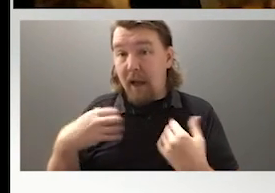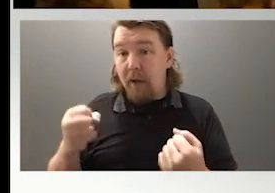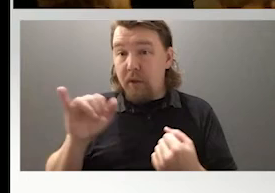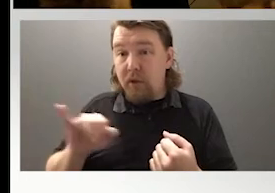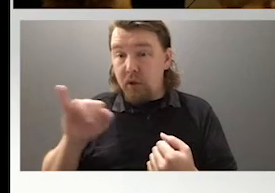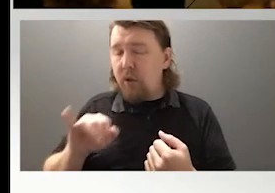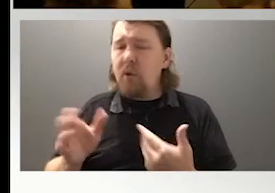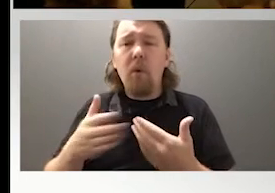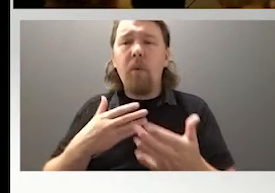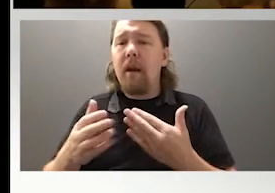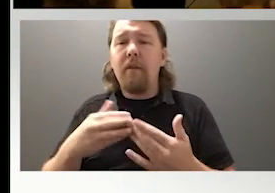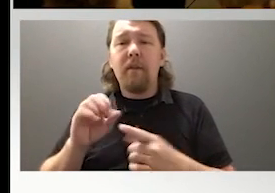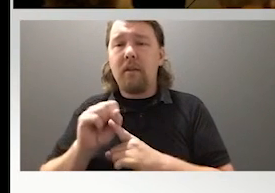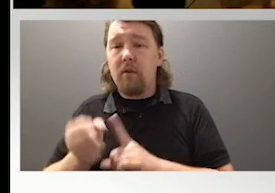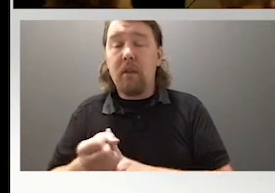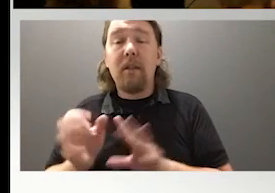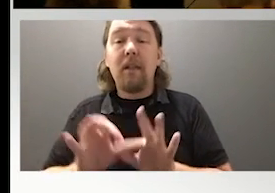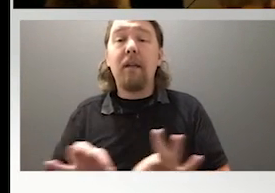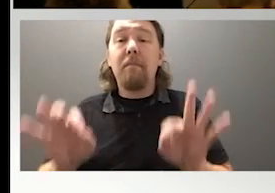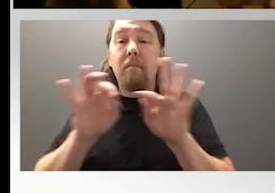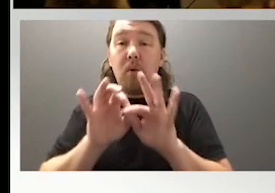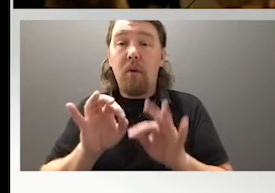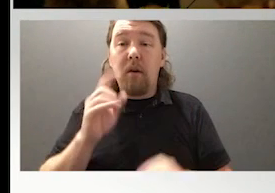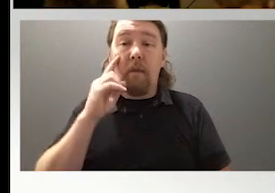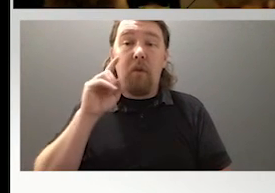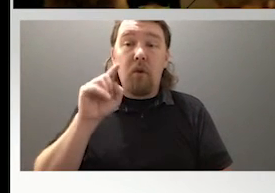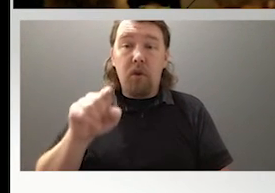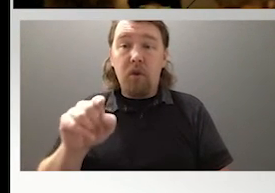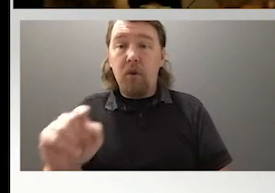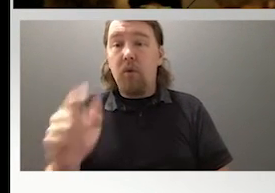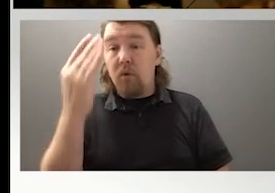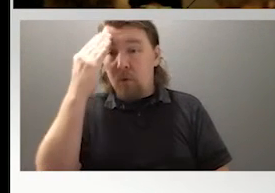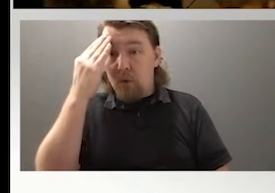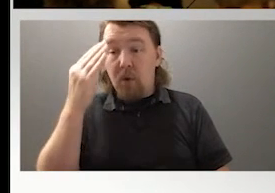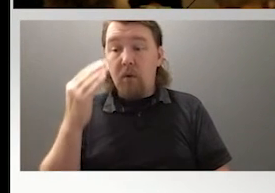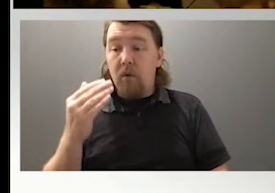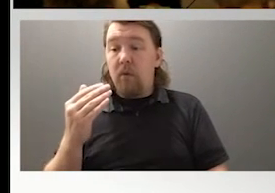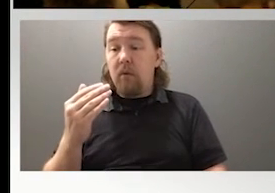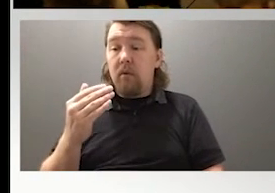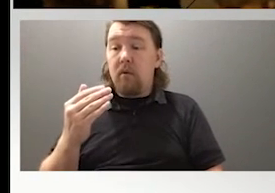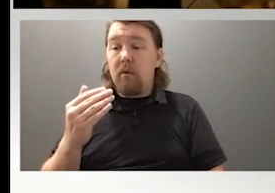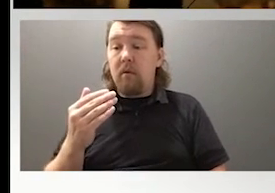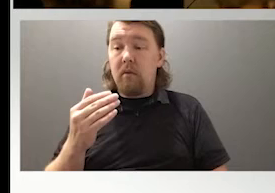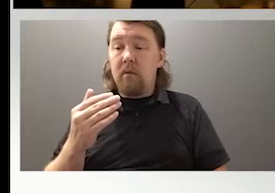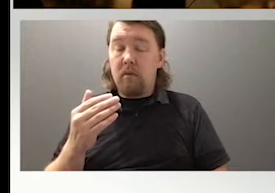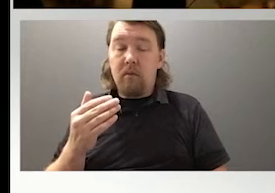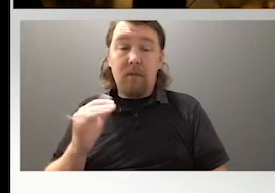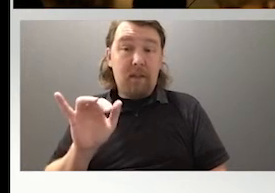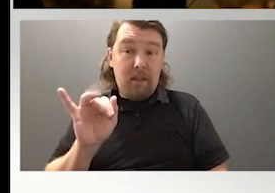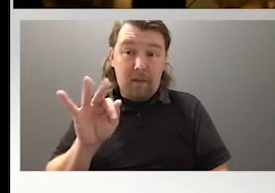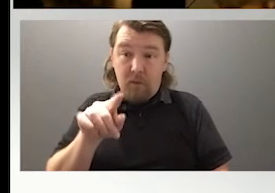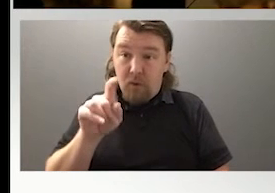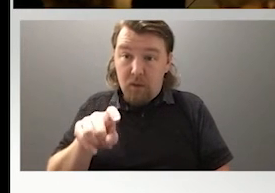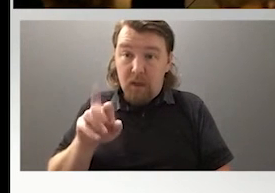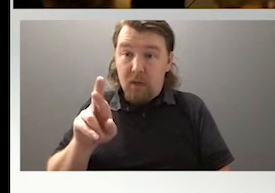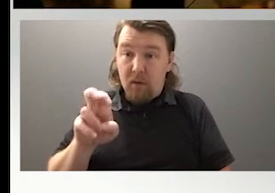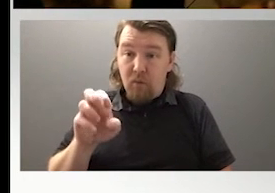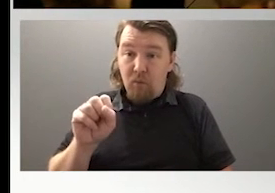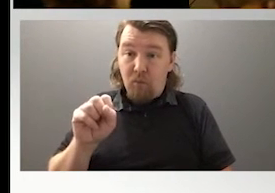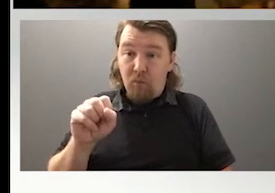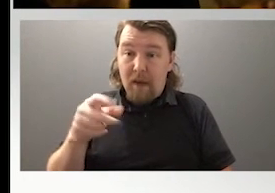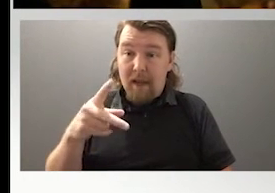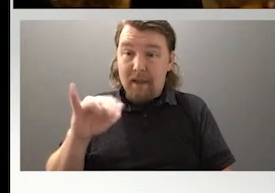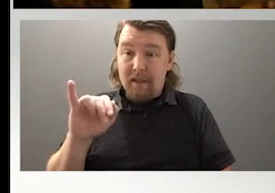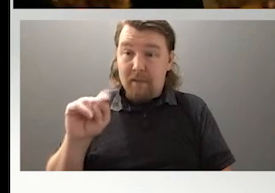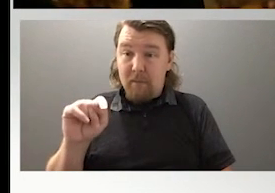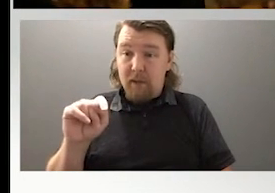be. It's important for you to know that if you need respite, for example, that